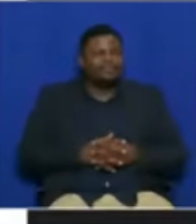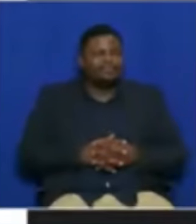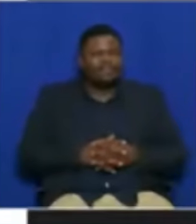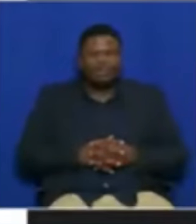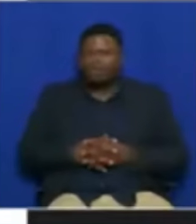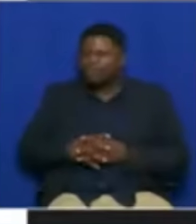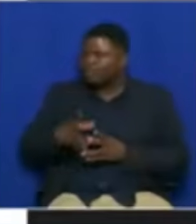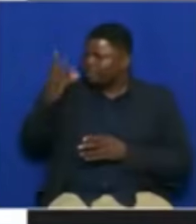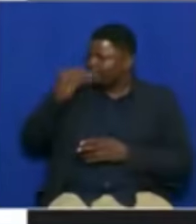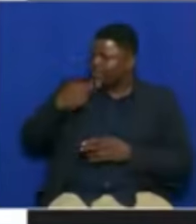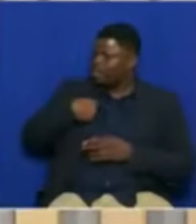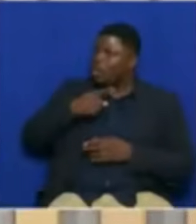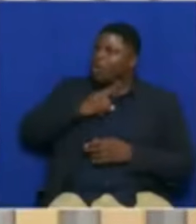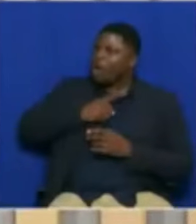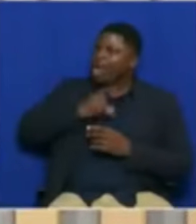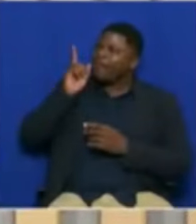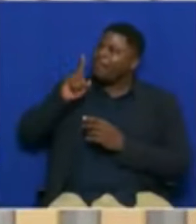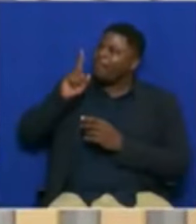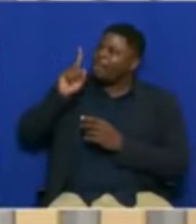Because